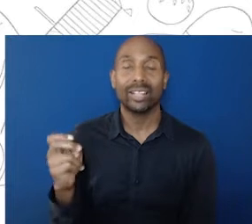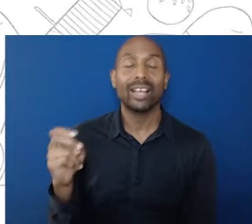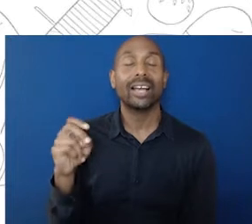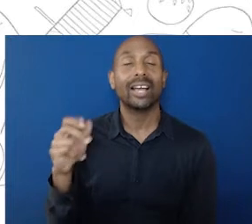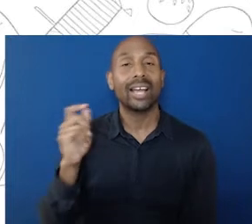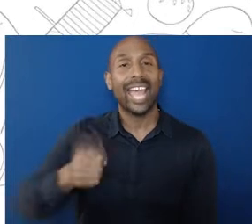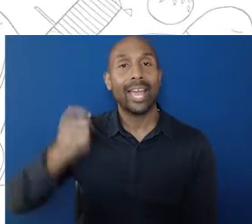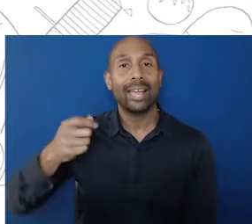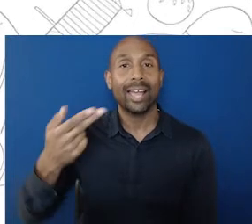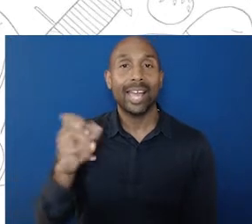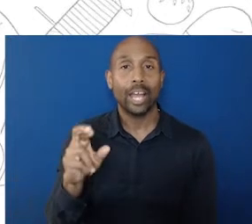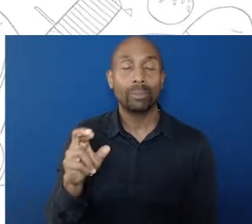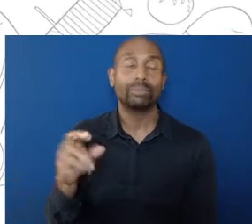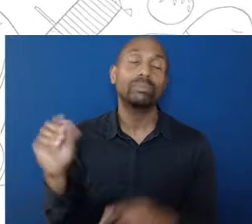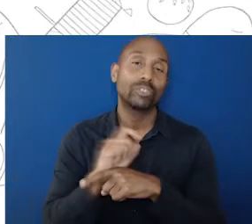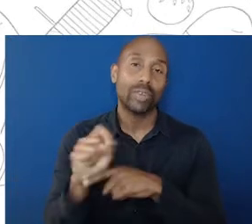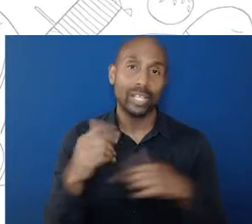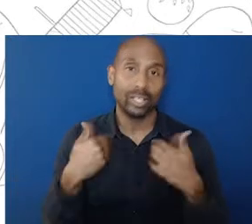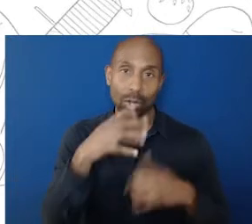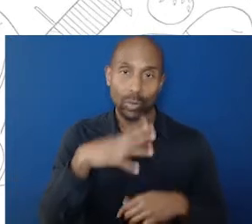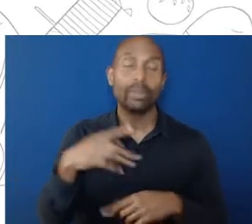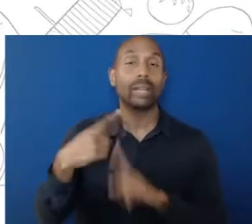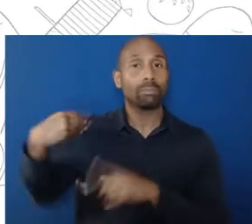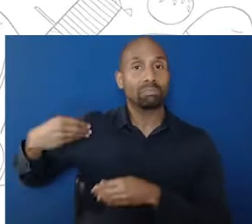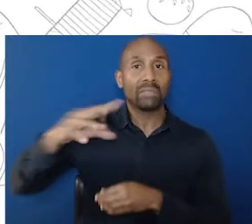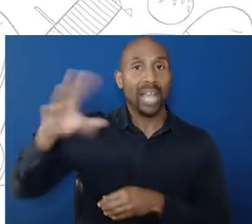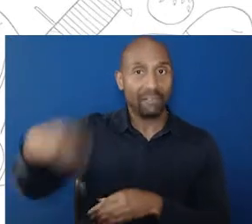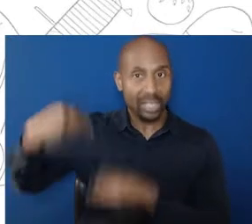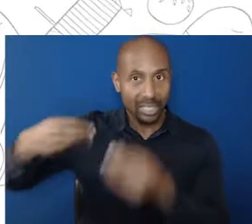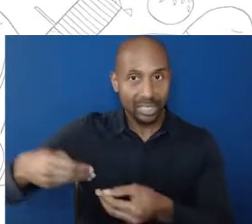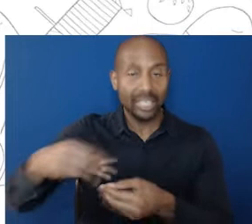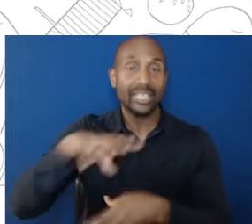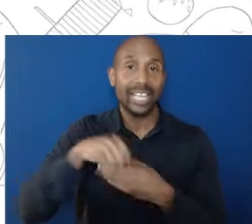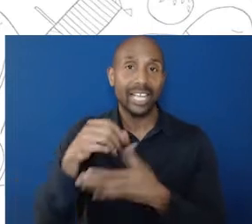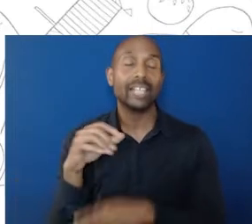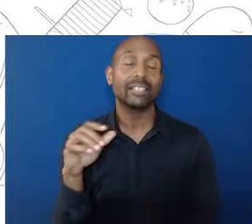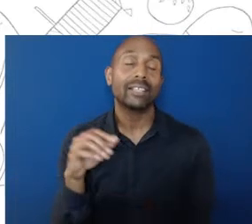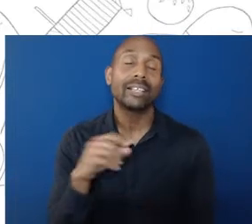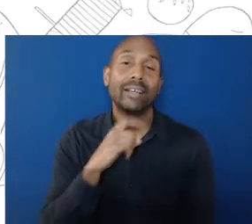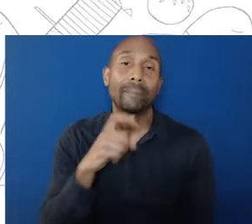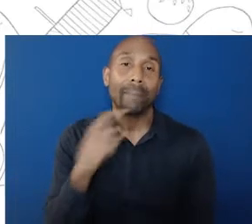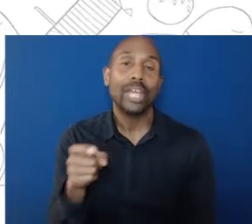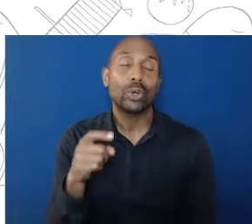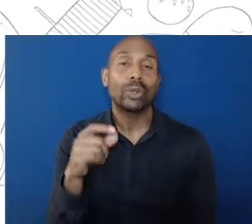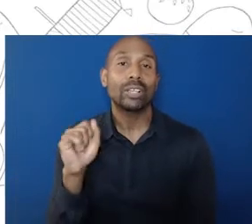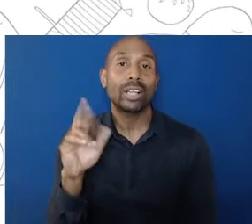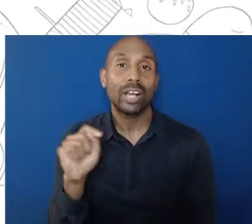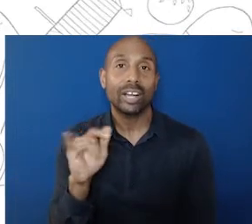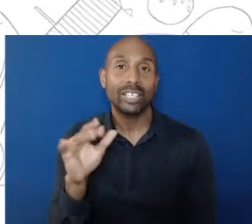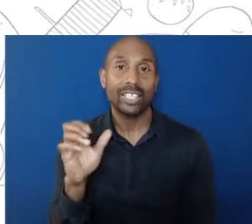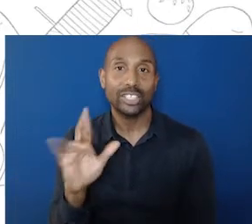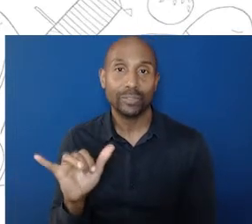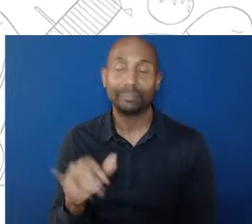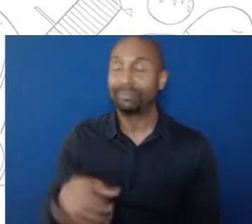young women of African descent in metal artistry. Great. And Adeniji? Yes, I'm